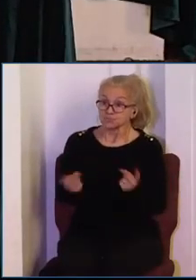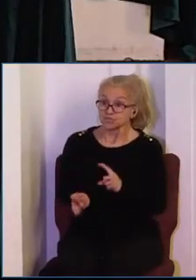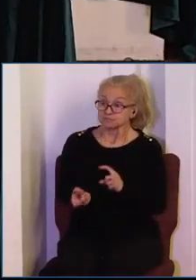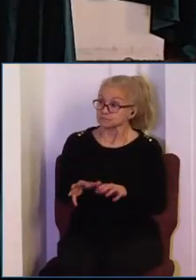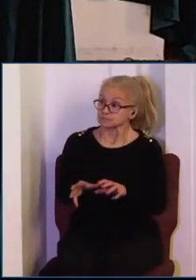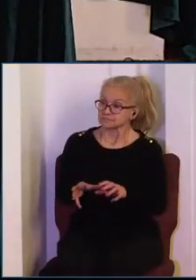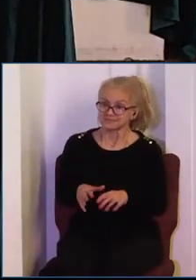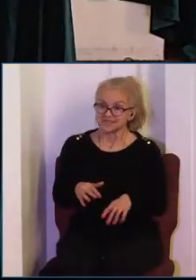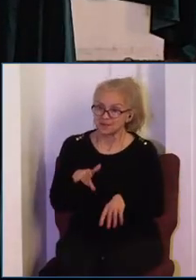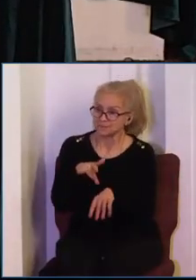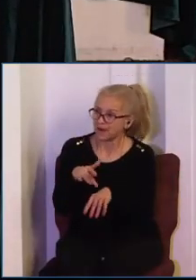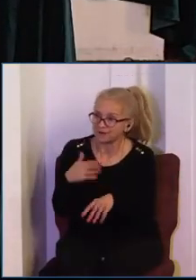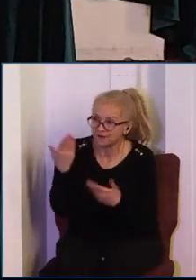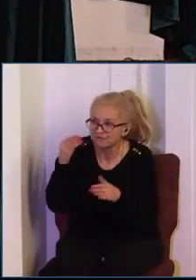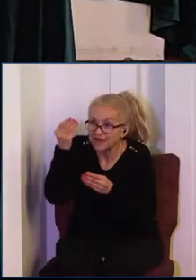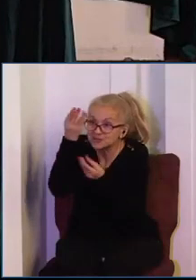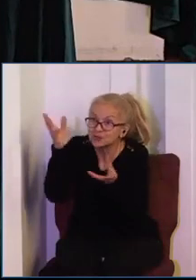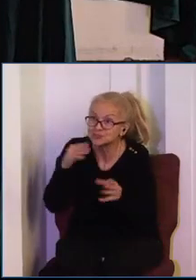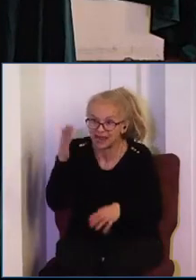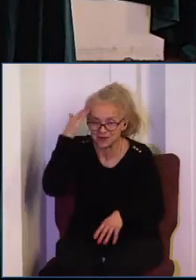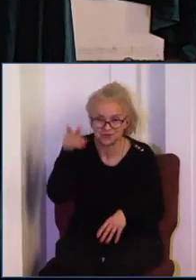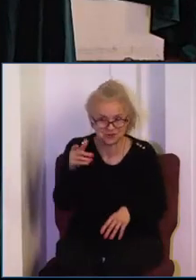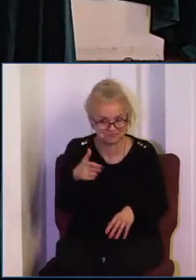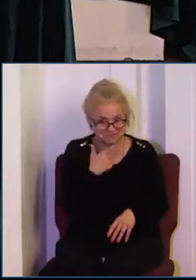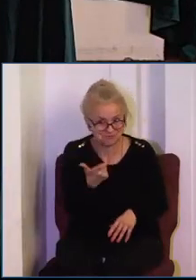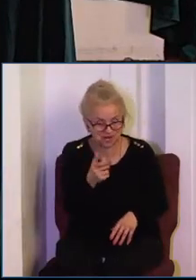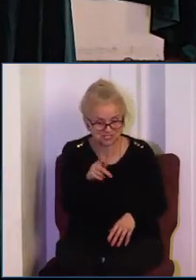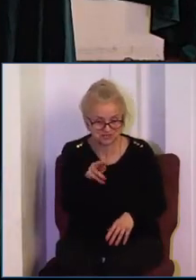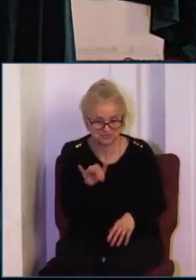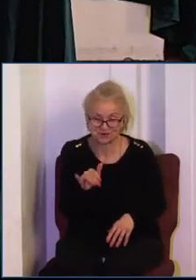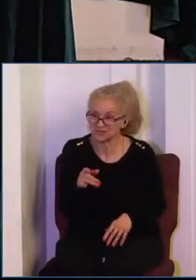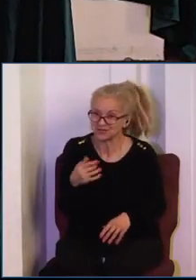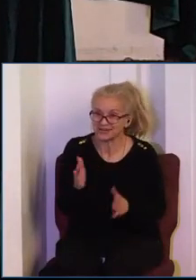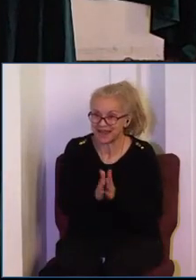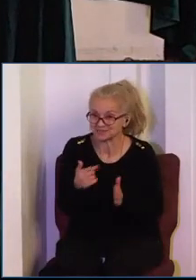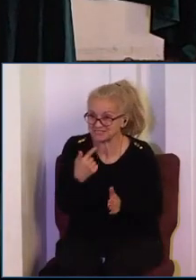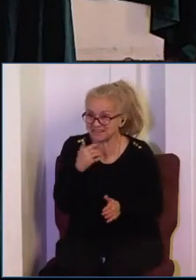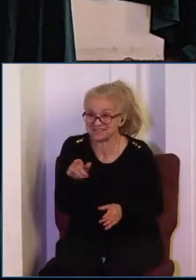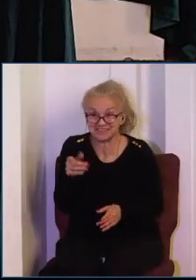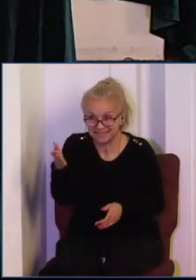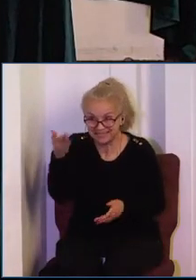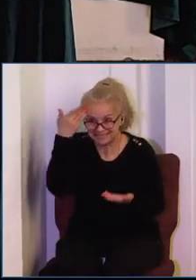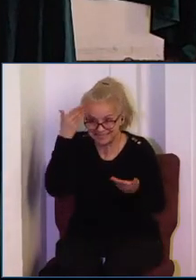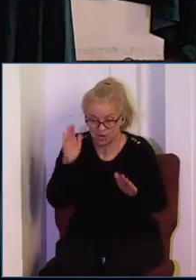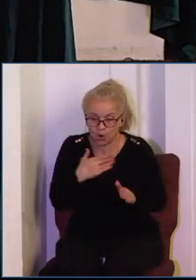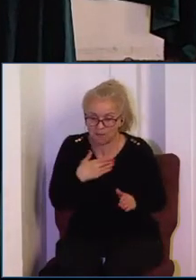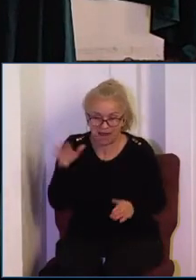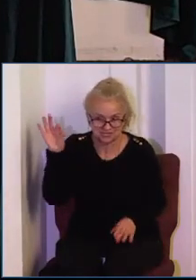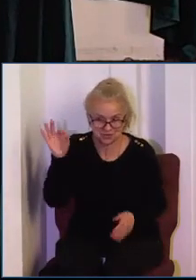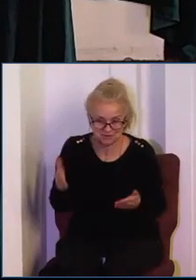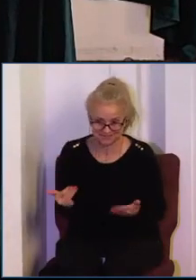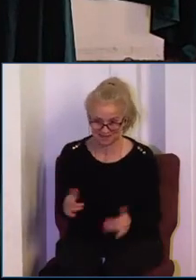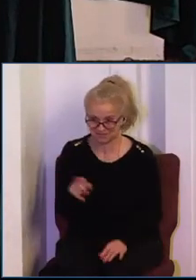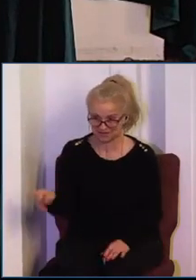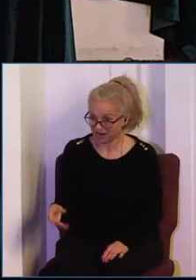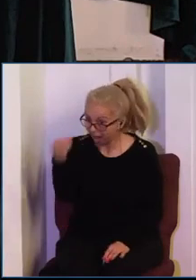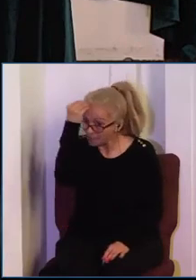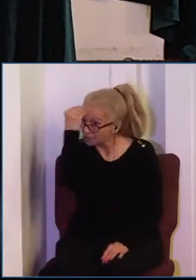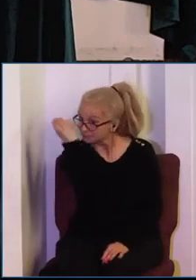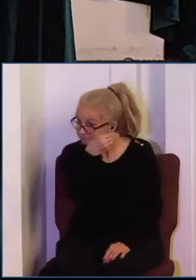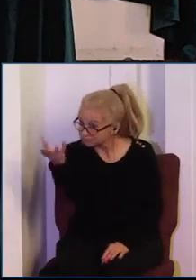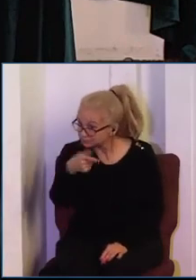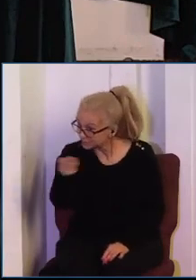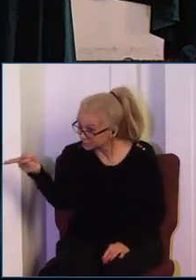don't know if we've ever told you that, Troy. I know you're watching, and you didn't ask me to say any of this. He didn't know what my sermon was today. But I'm going to tell